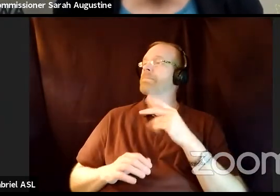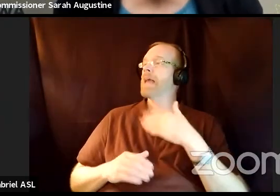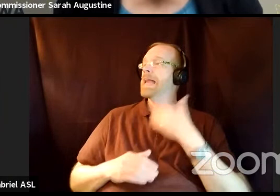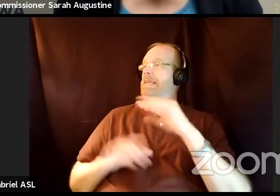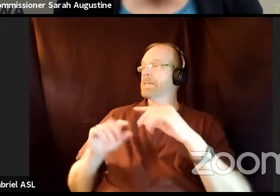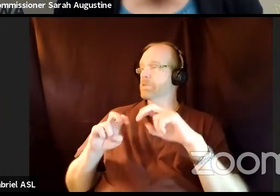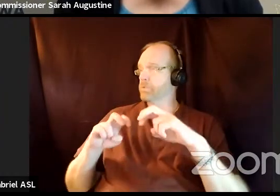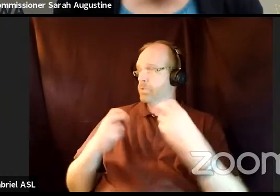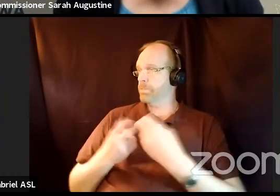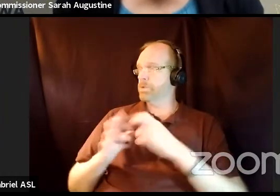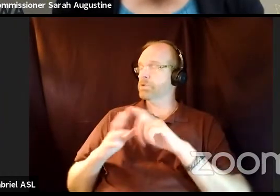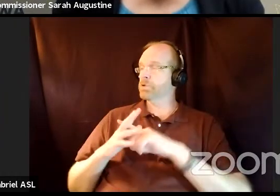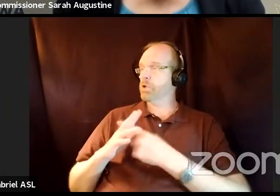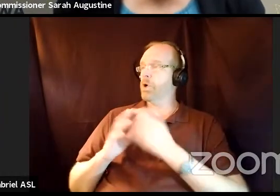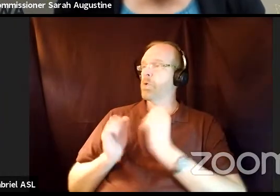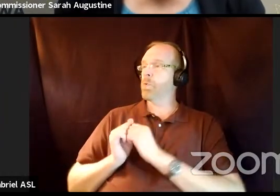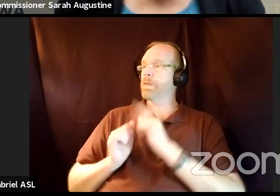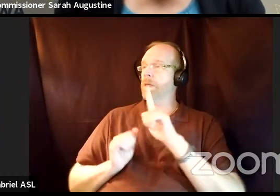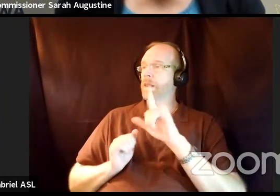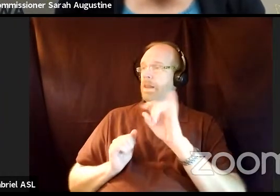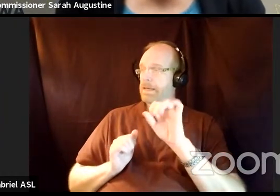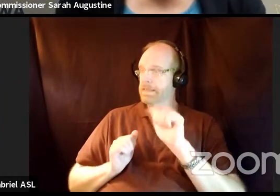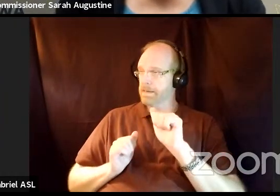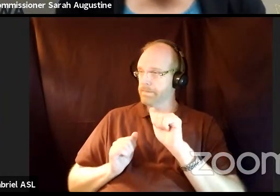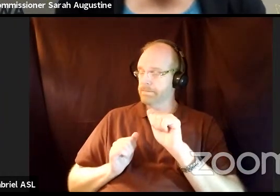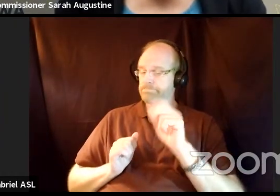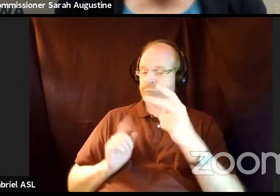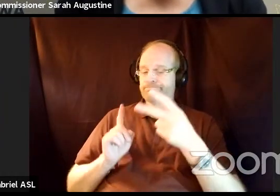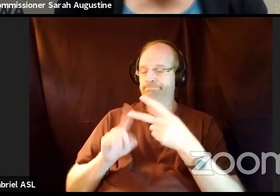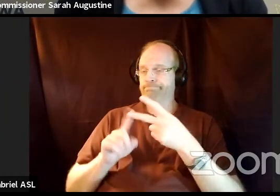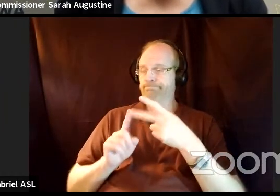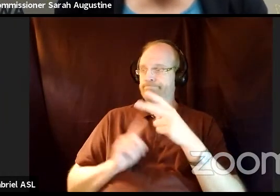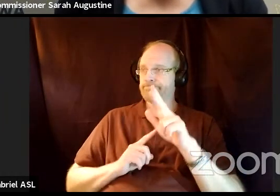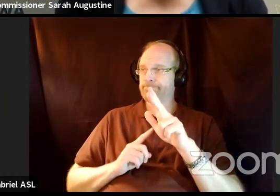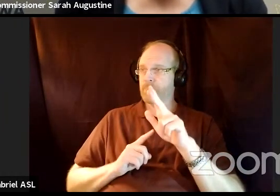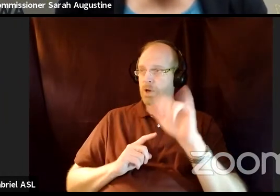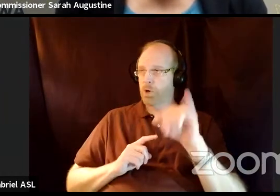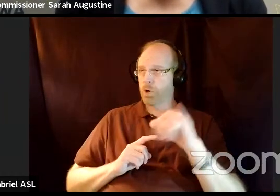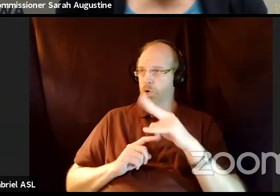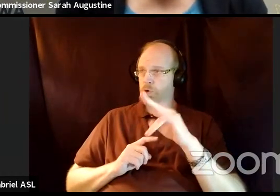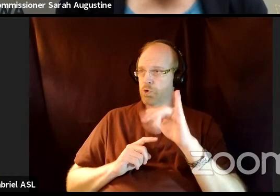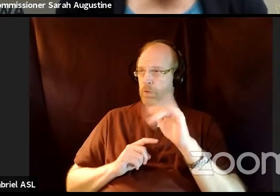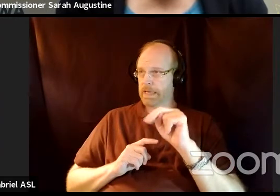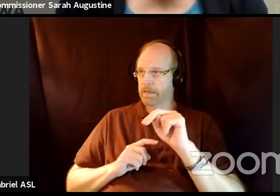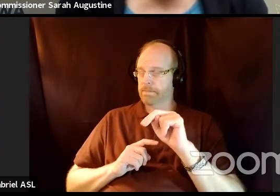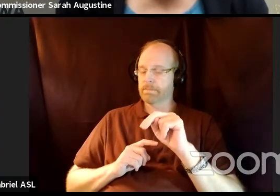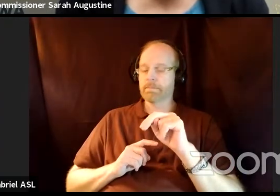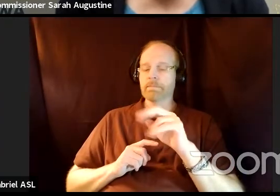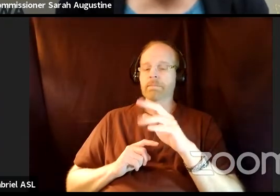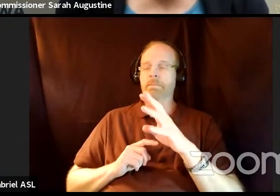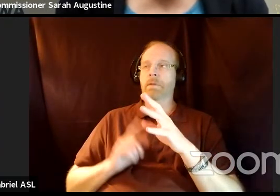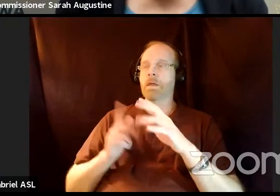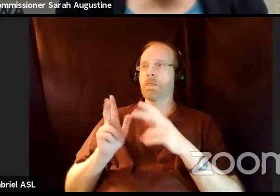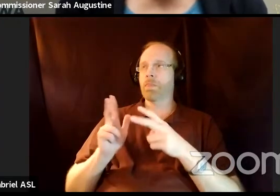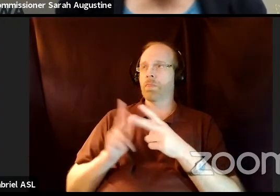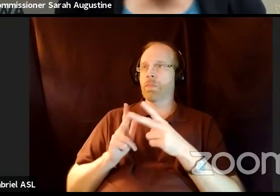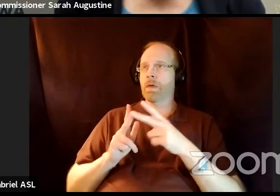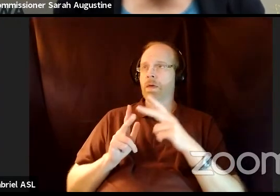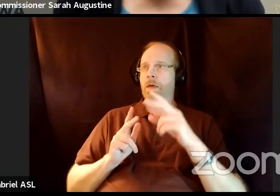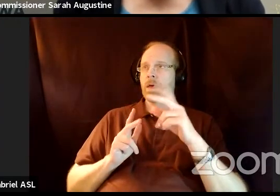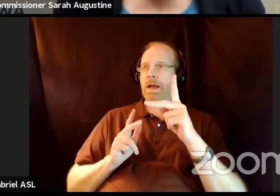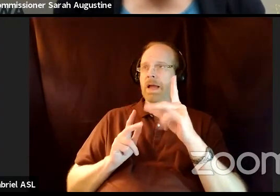will begin with Lisa Randlett, Julian Wheeler, Kyron